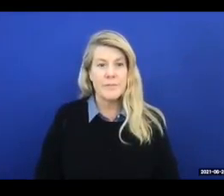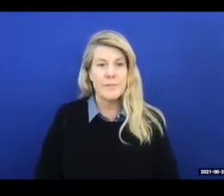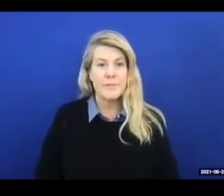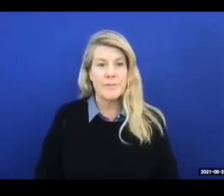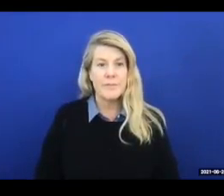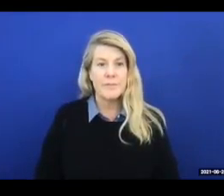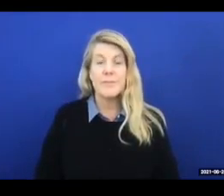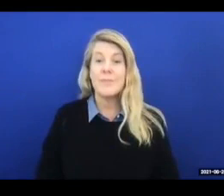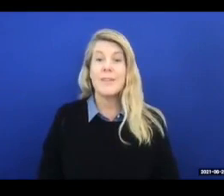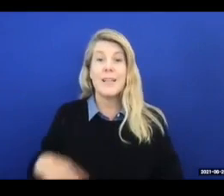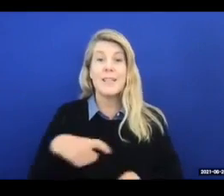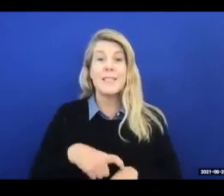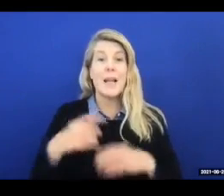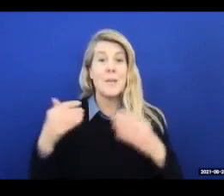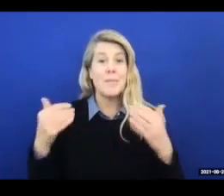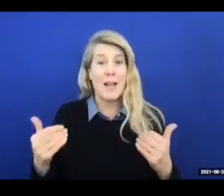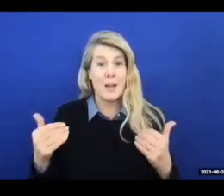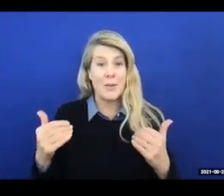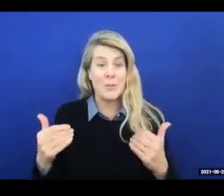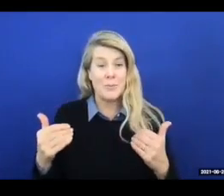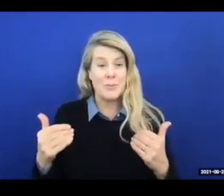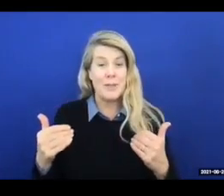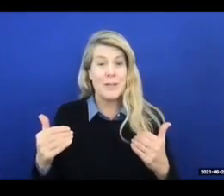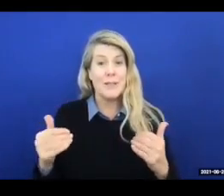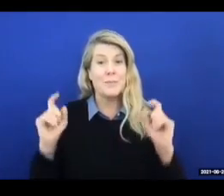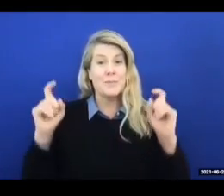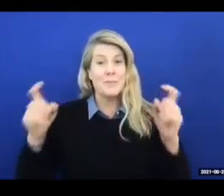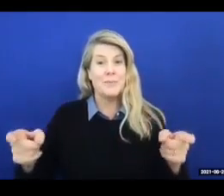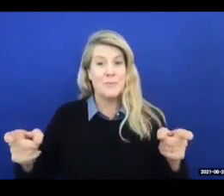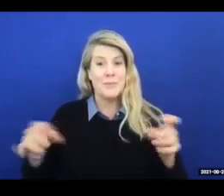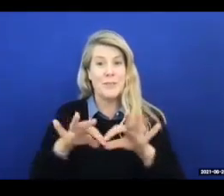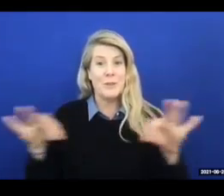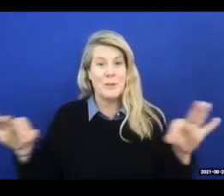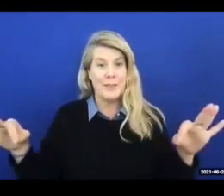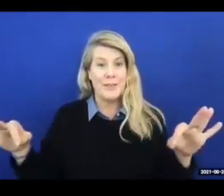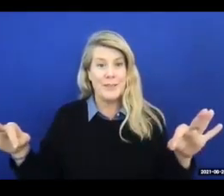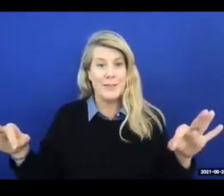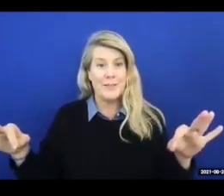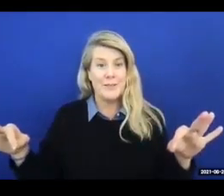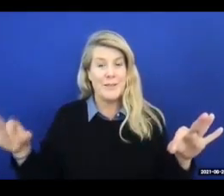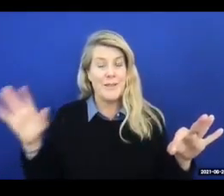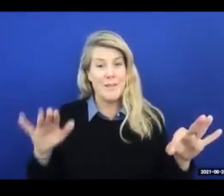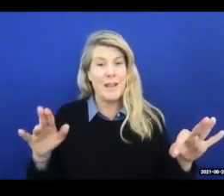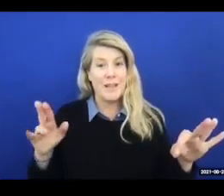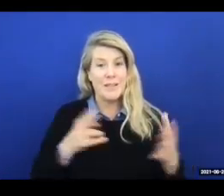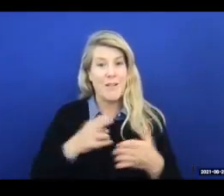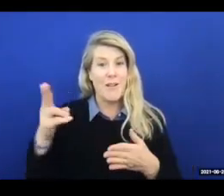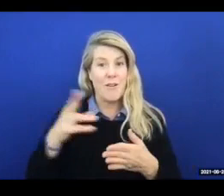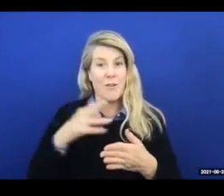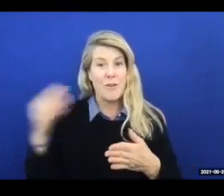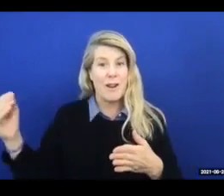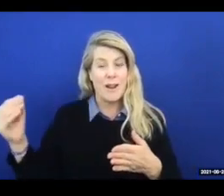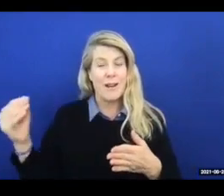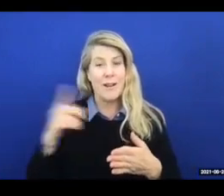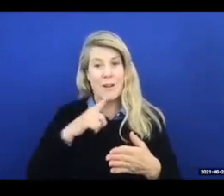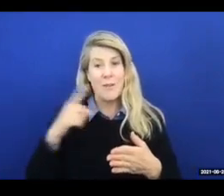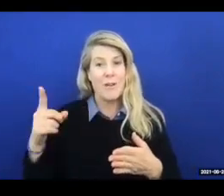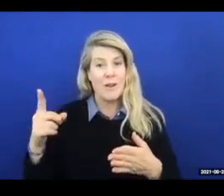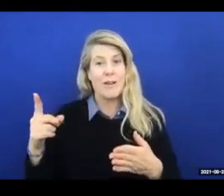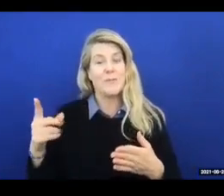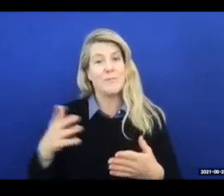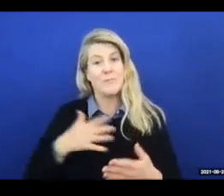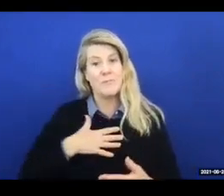It is time for me to confer degrees, an honor and a privilege. Will the graduates